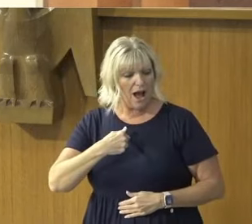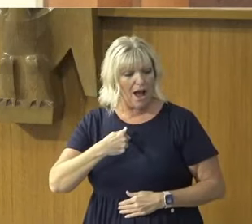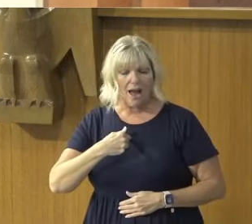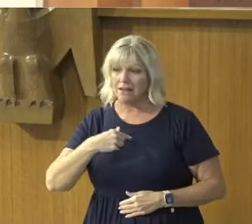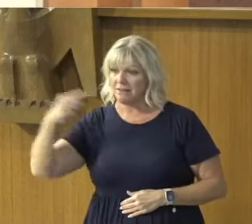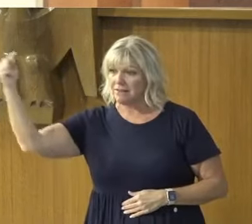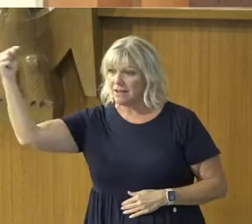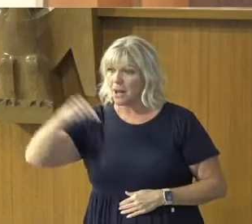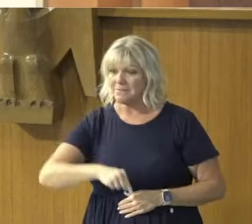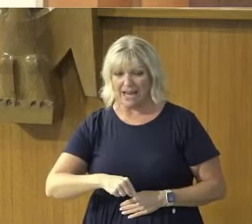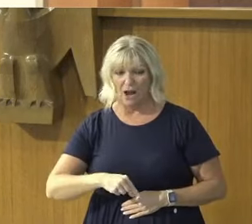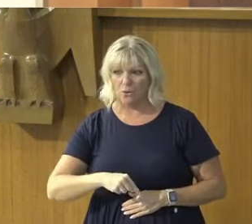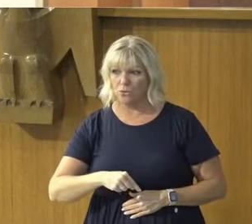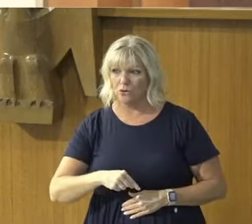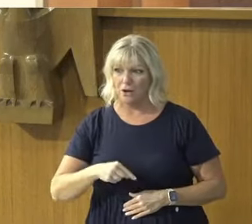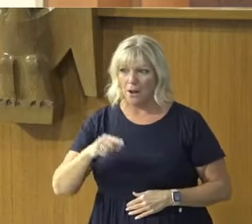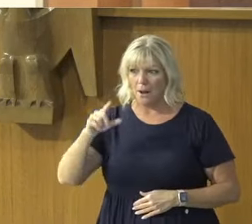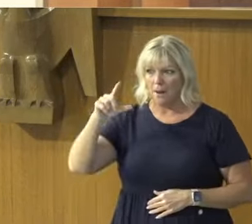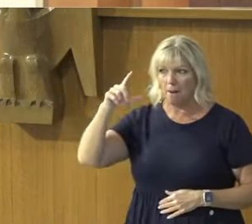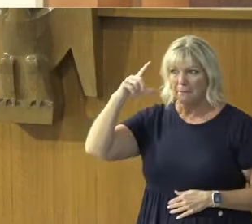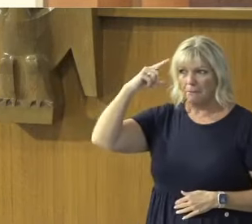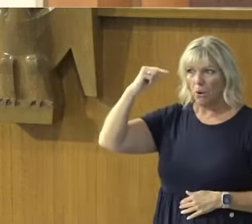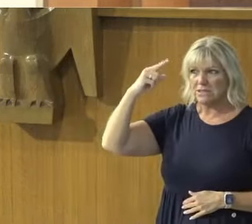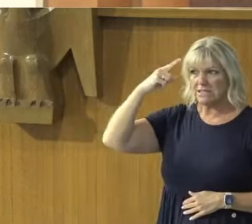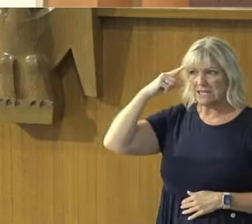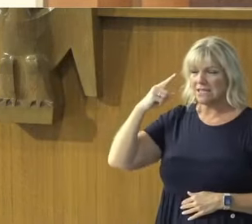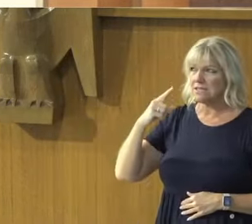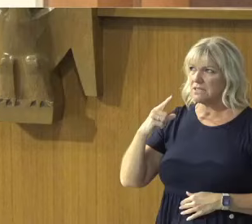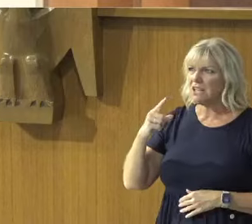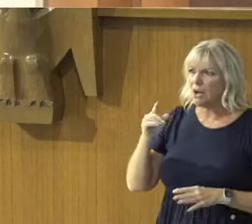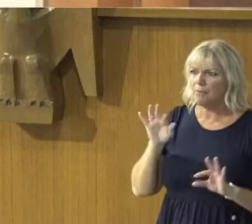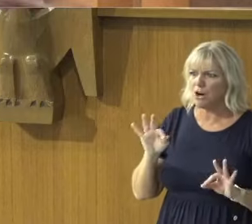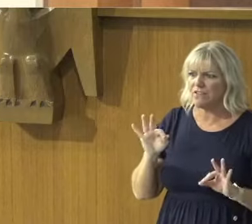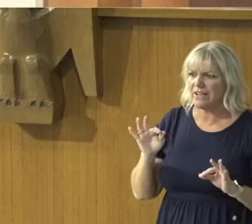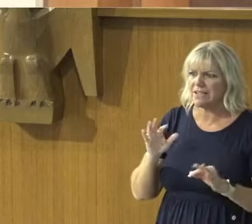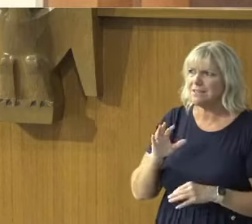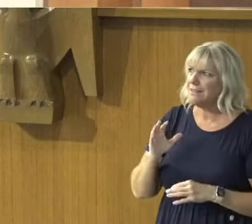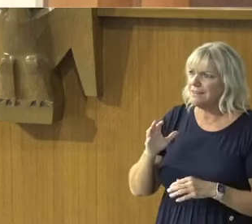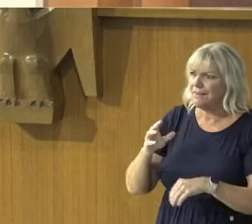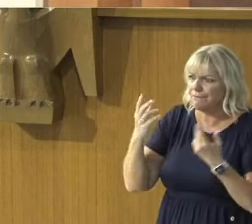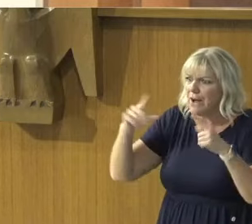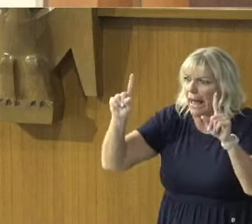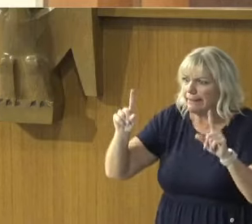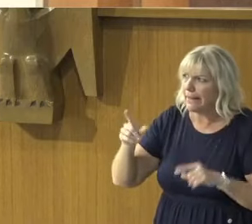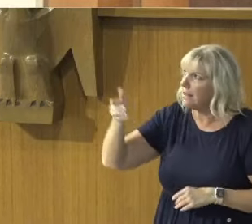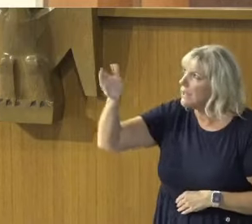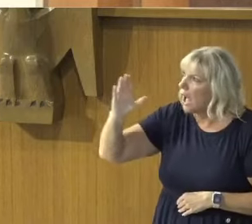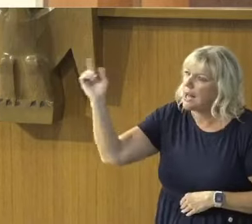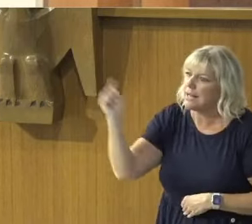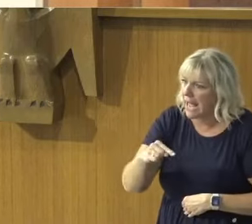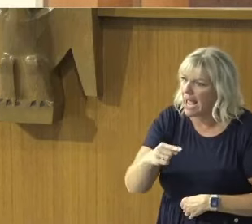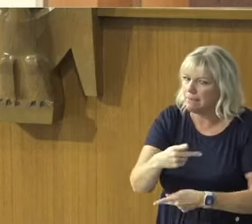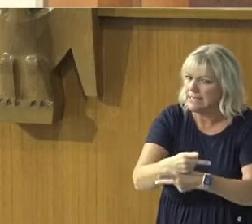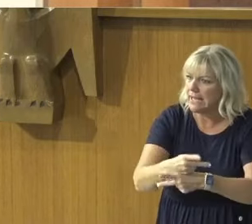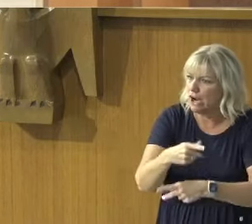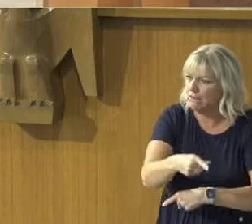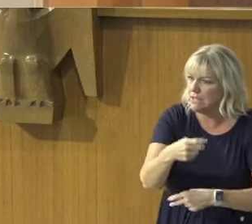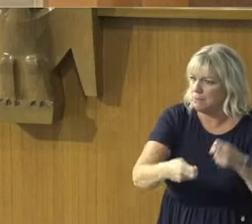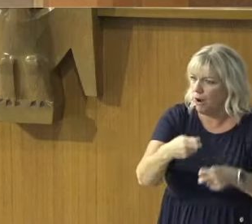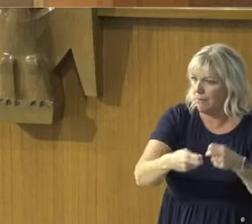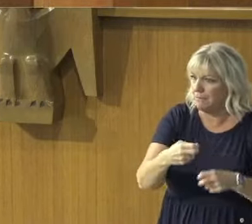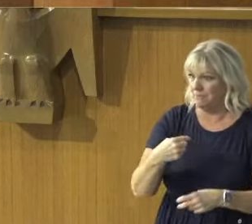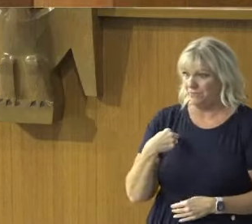Perfect, Moses thinks. It's about time God came down here to sort all this out. And we might think the